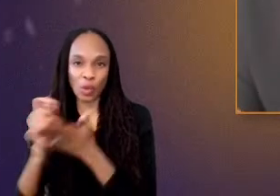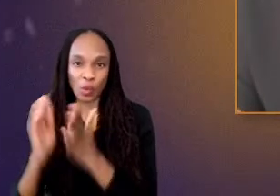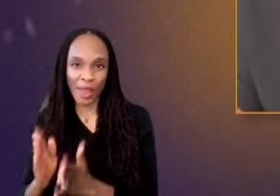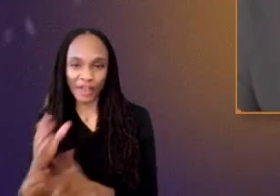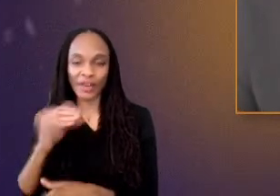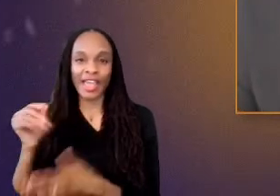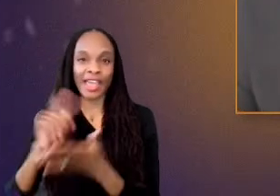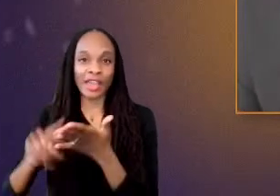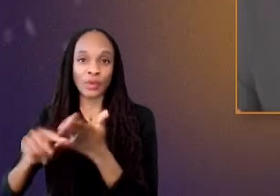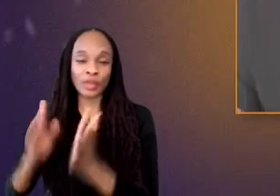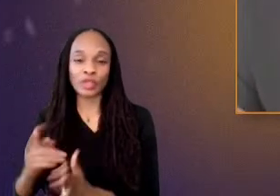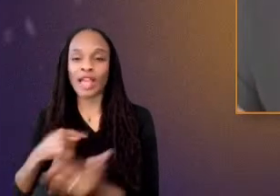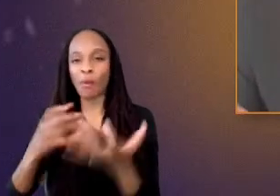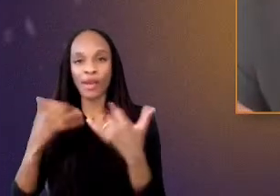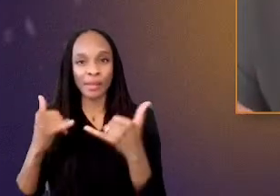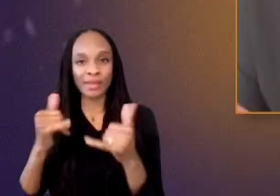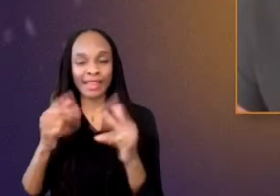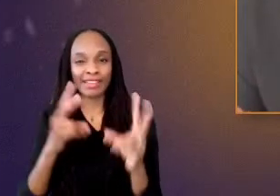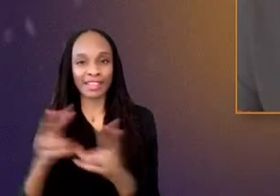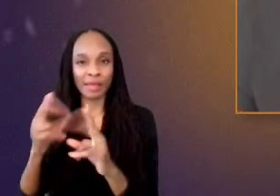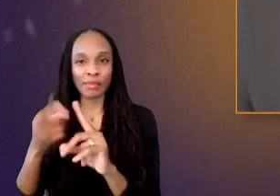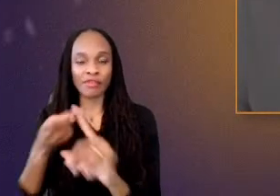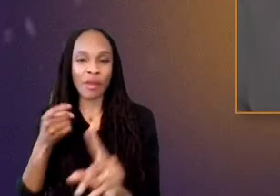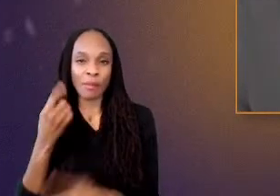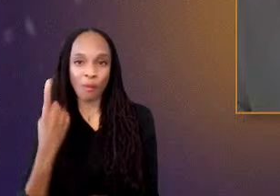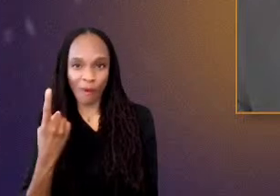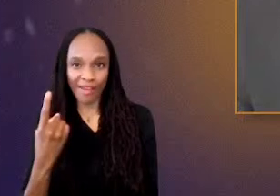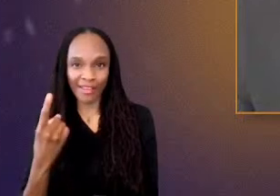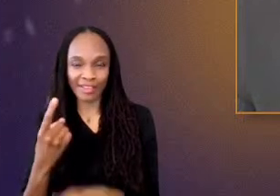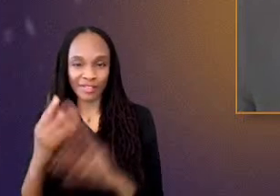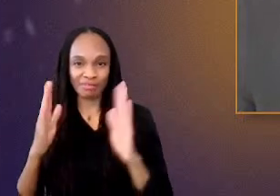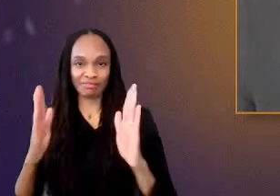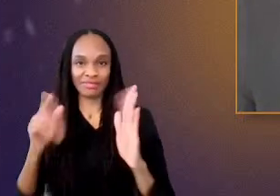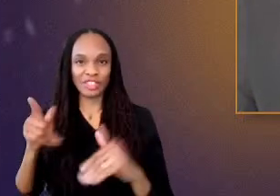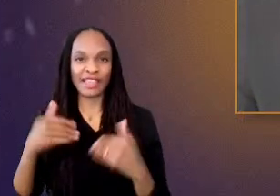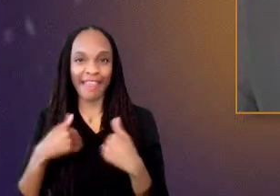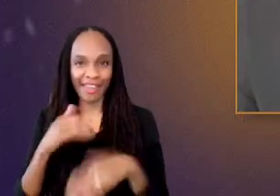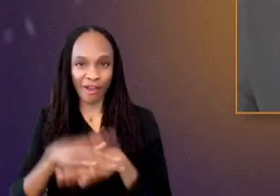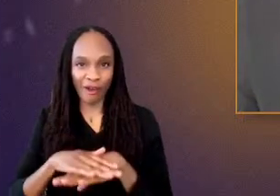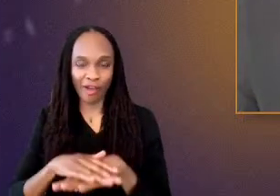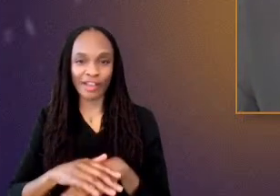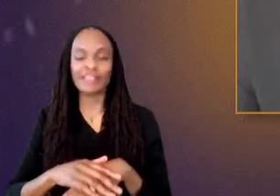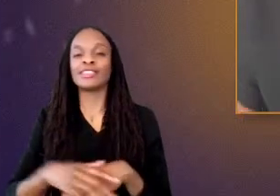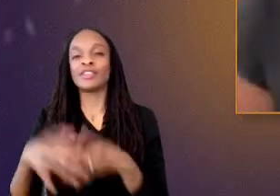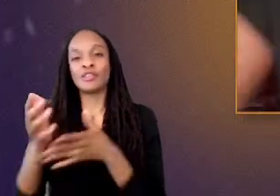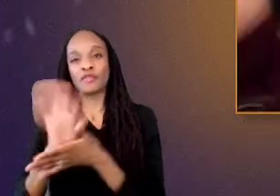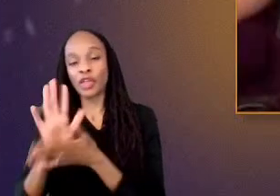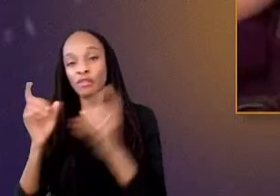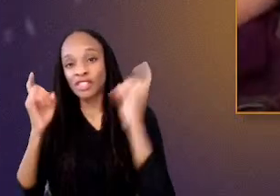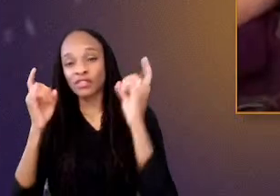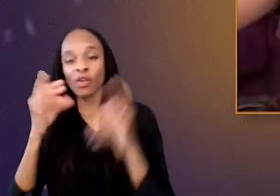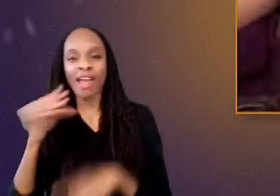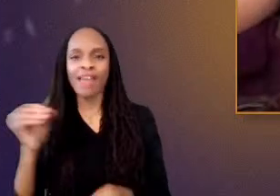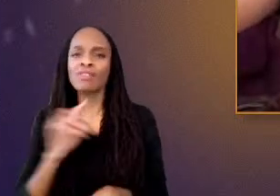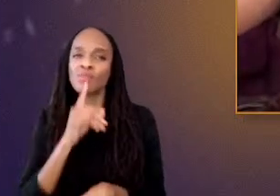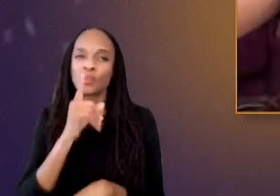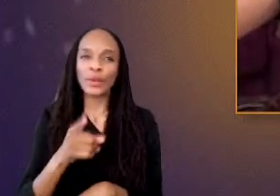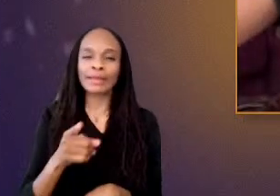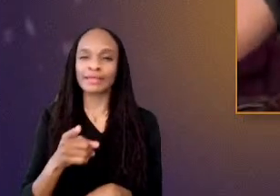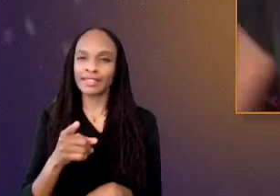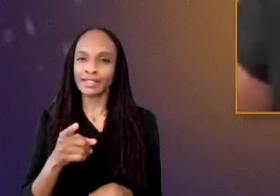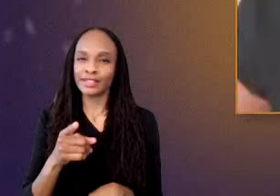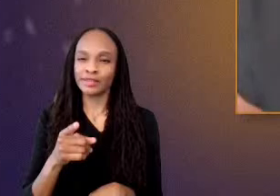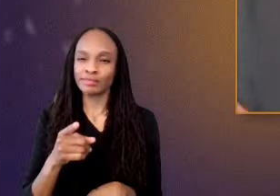from one of her, one of the segments that she had on film festivals. And, you know, just really kind of calling